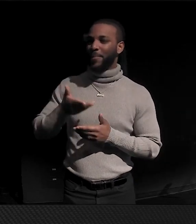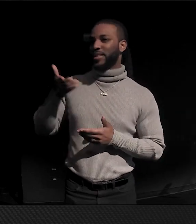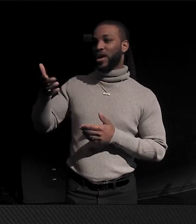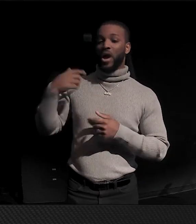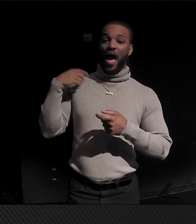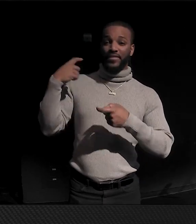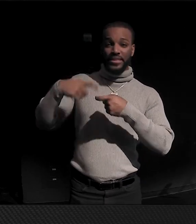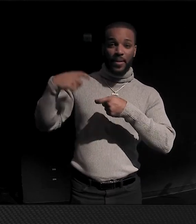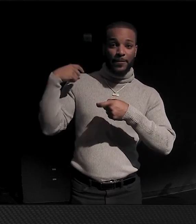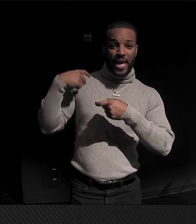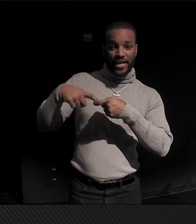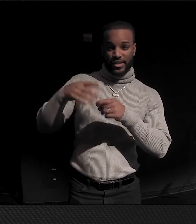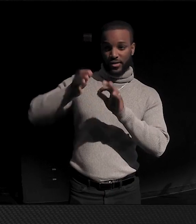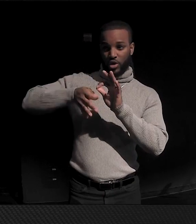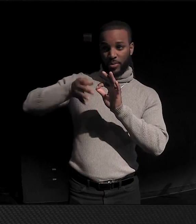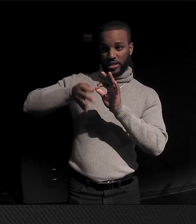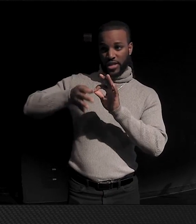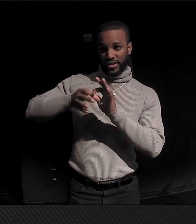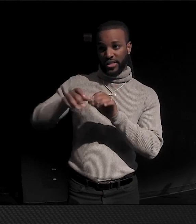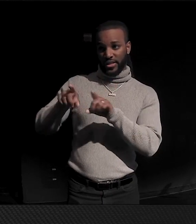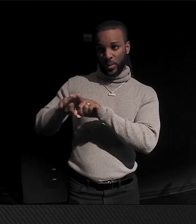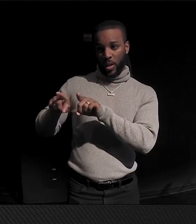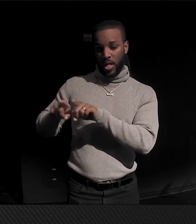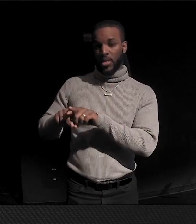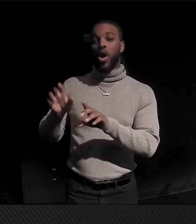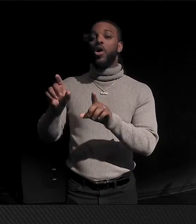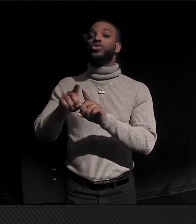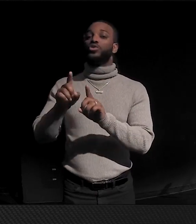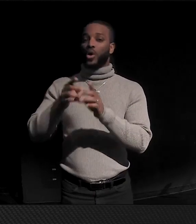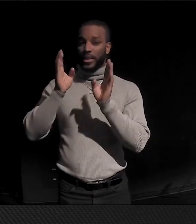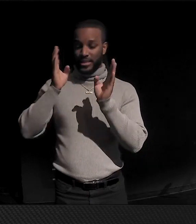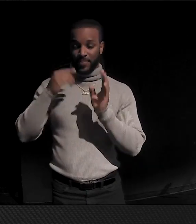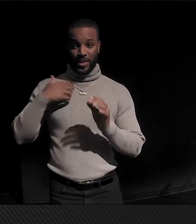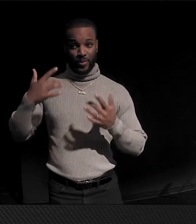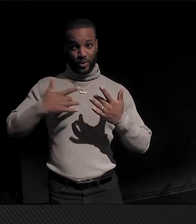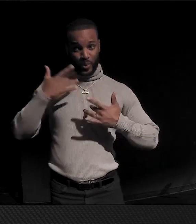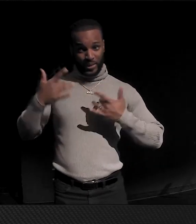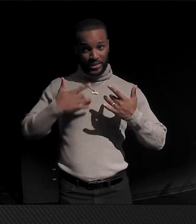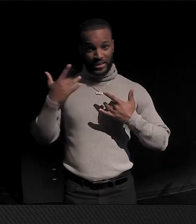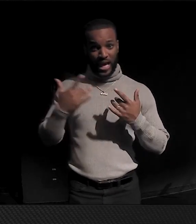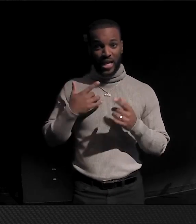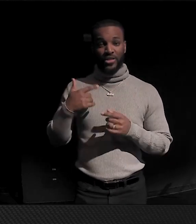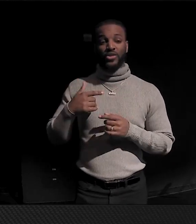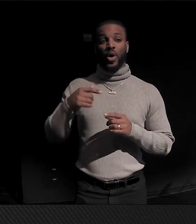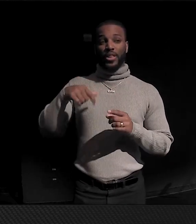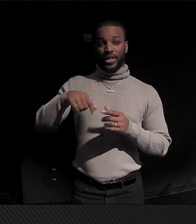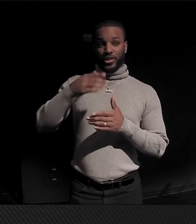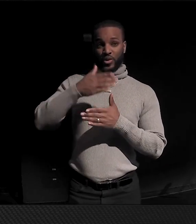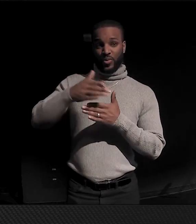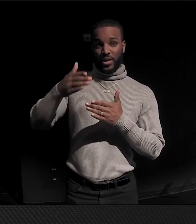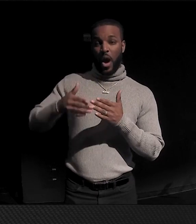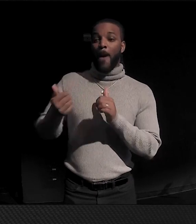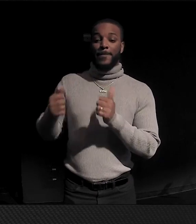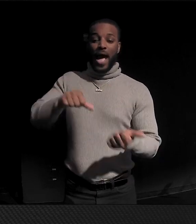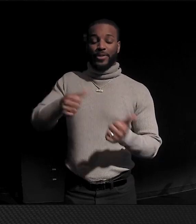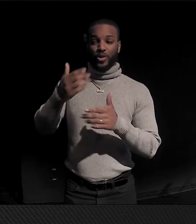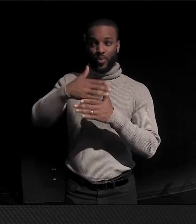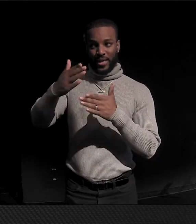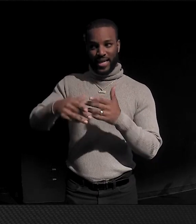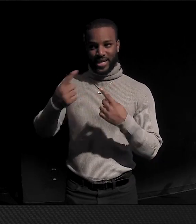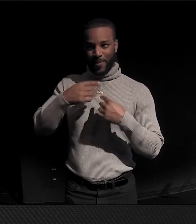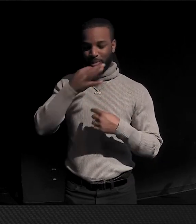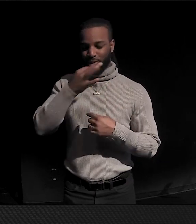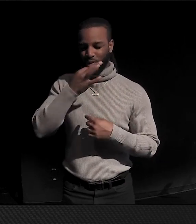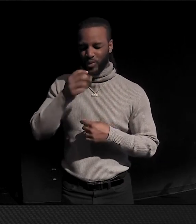Spanish interpretation as well. Also, listen, I'm super excited because Baptism Weekend is coming up, and yes, it is